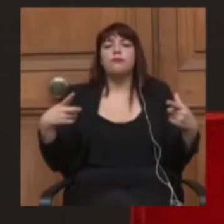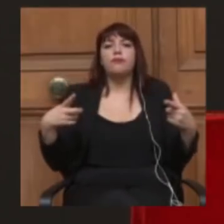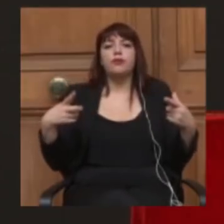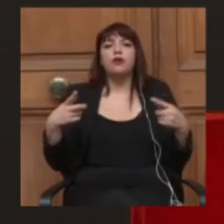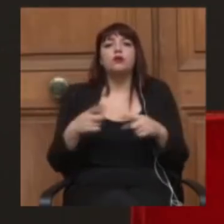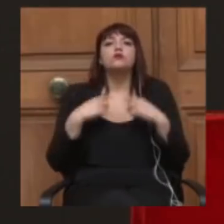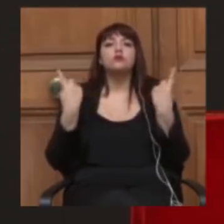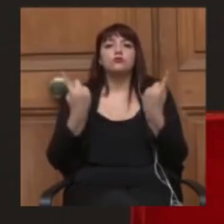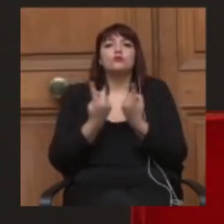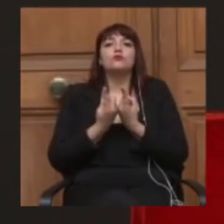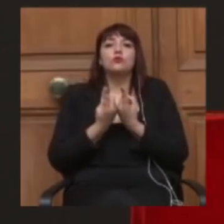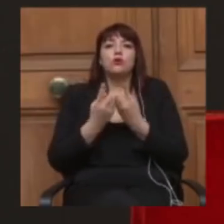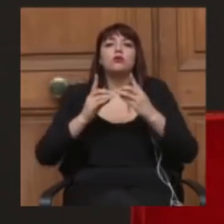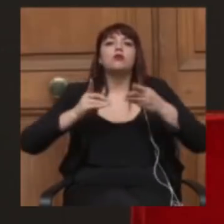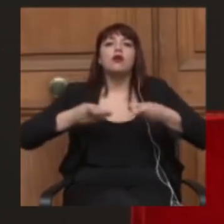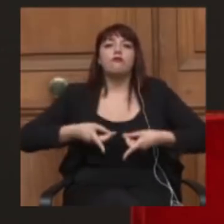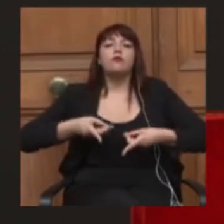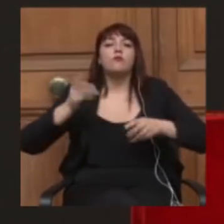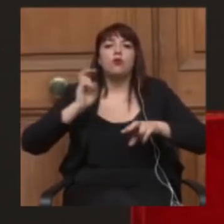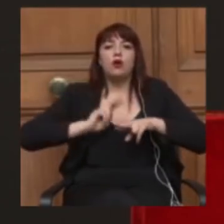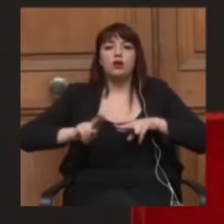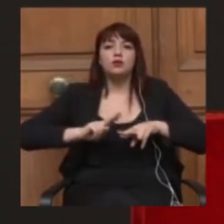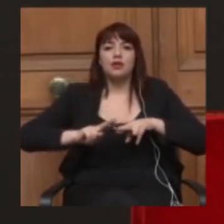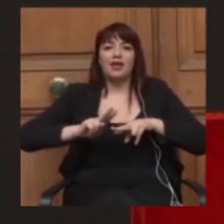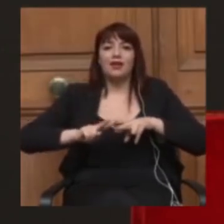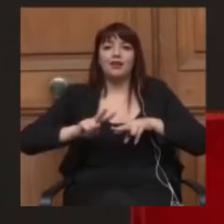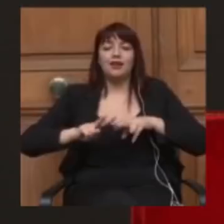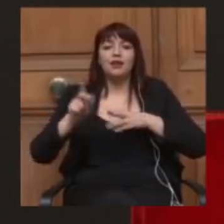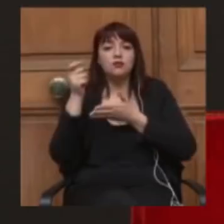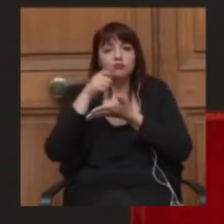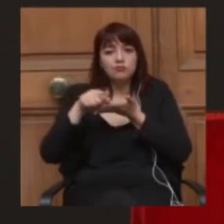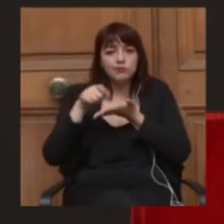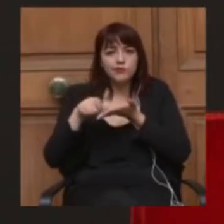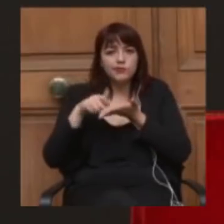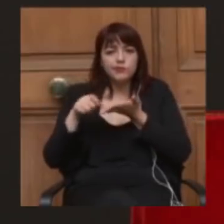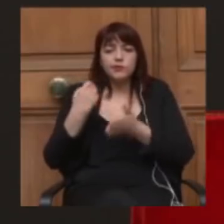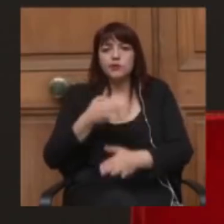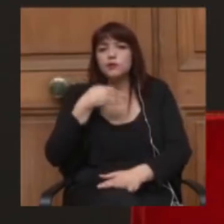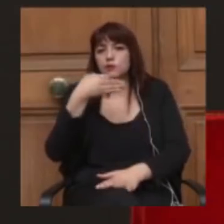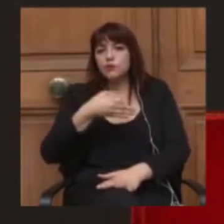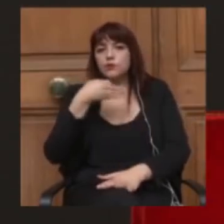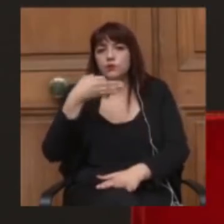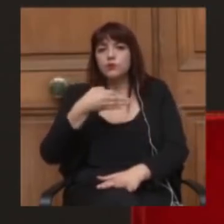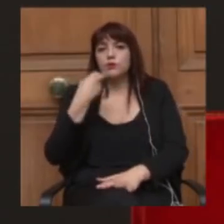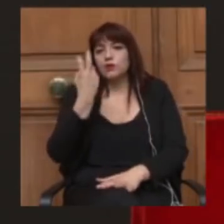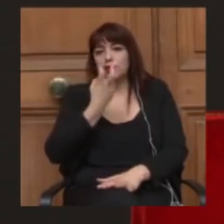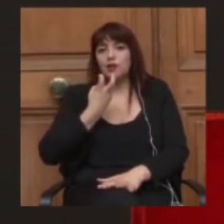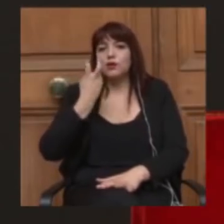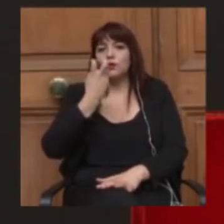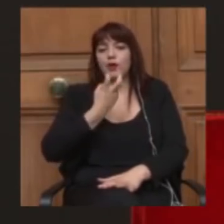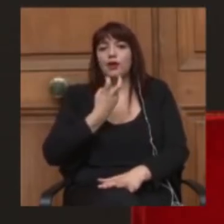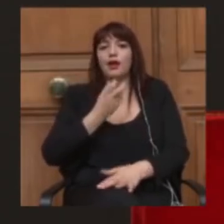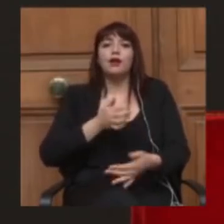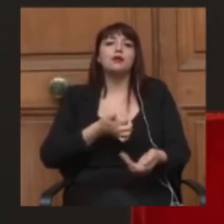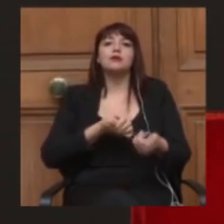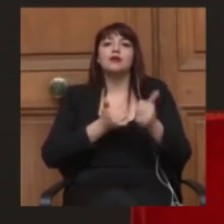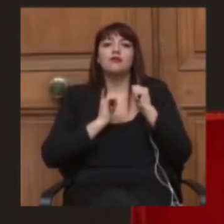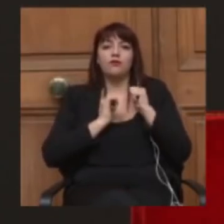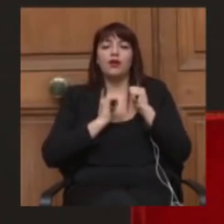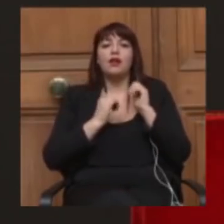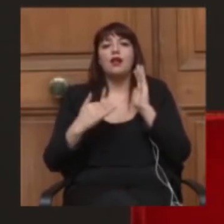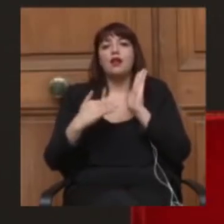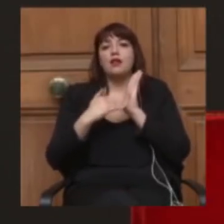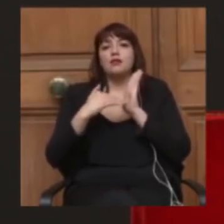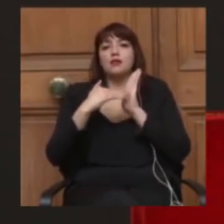translate among registers of speech and language, challenging the status quo without becoming